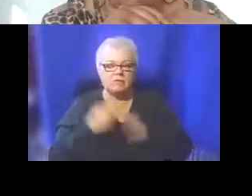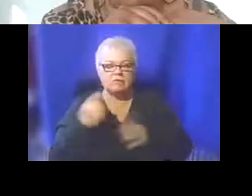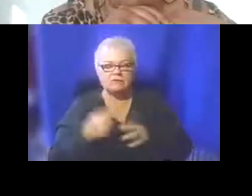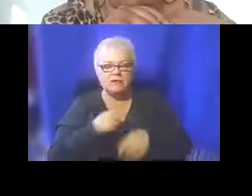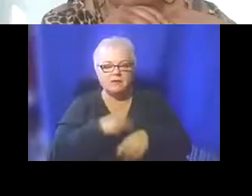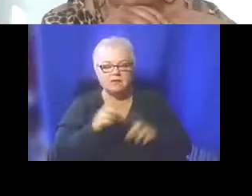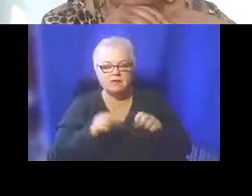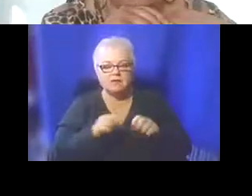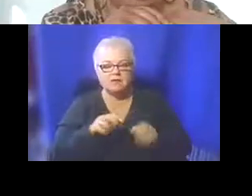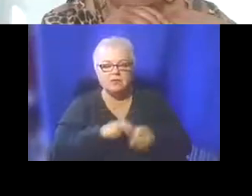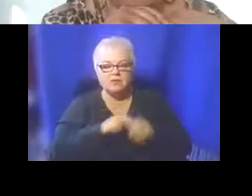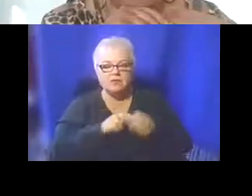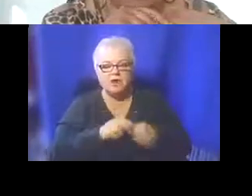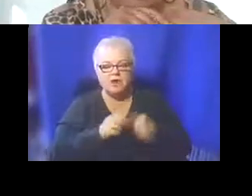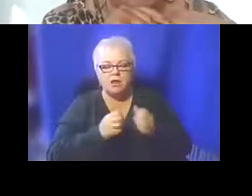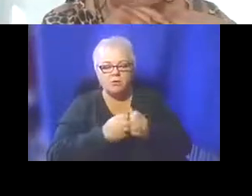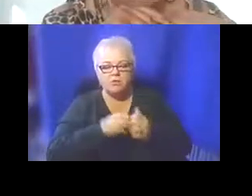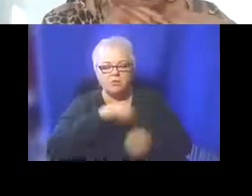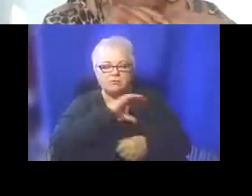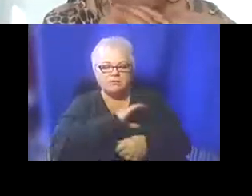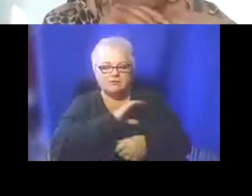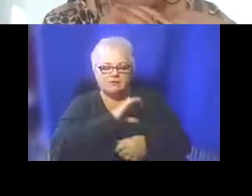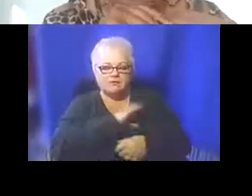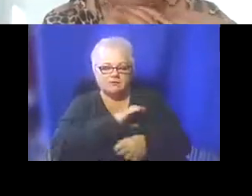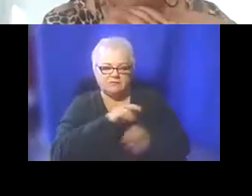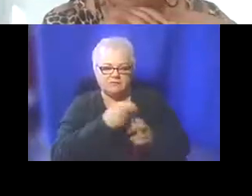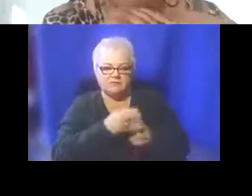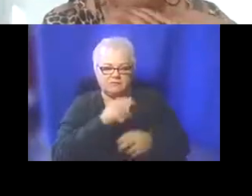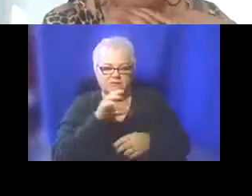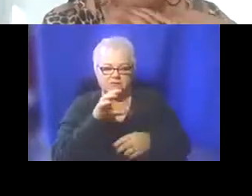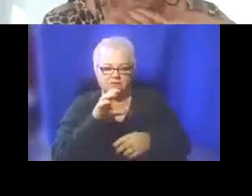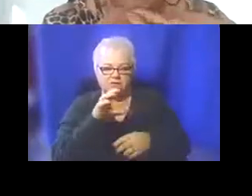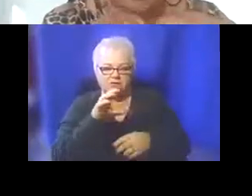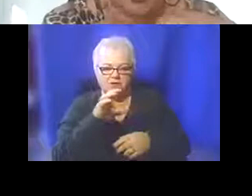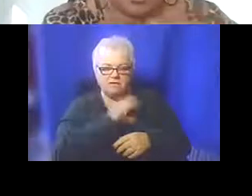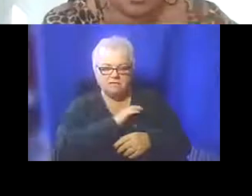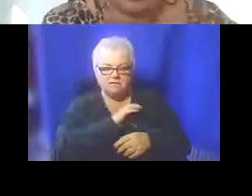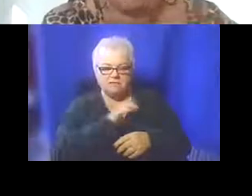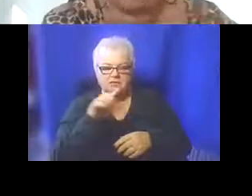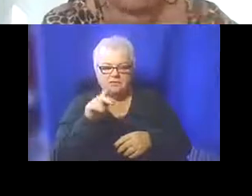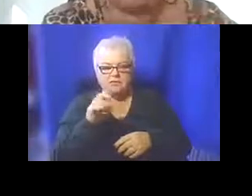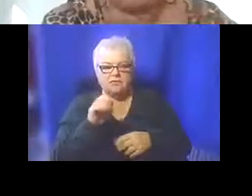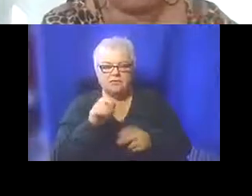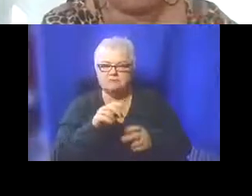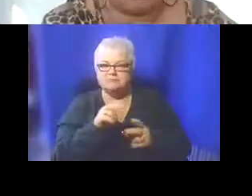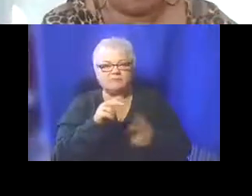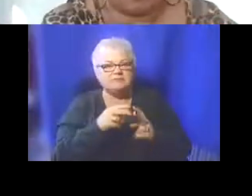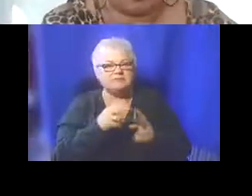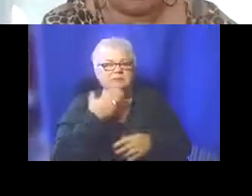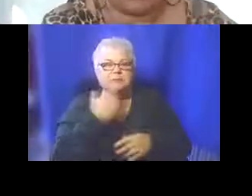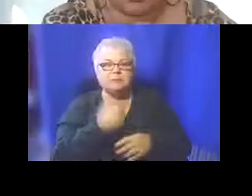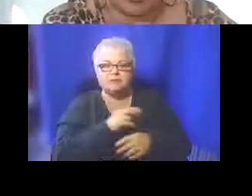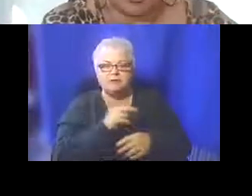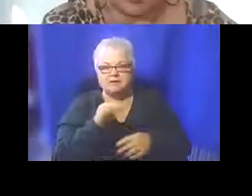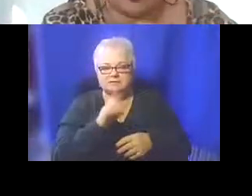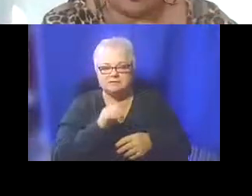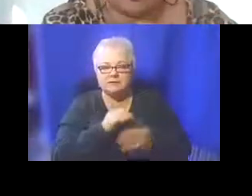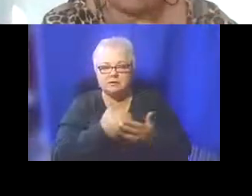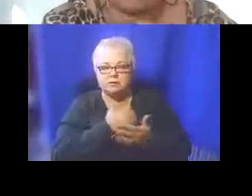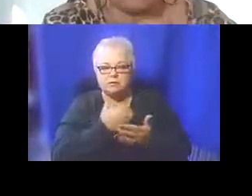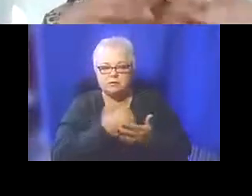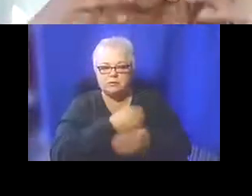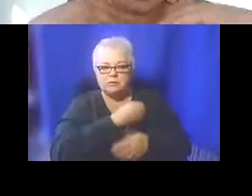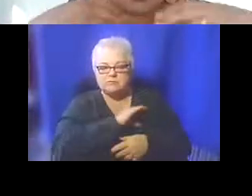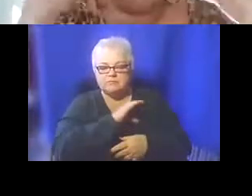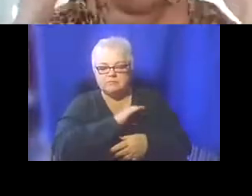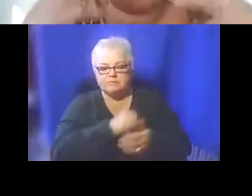a police officer. His name was Officer Luke. I'll never forget him. He was super nice. But he was new to the force,